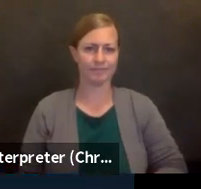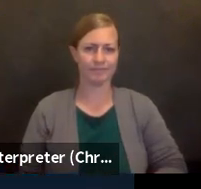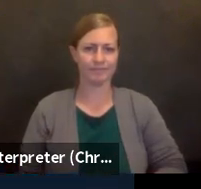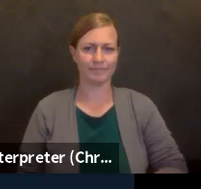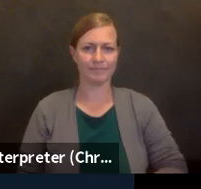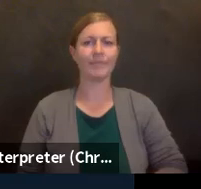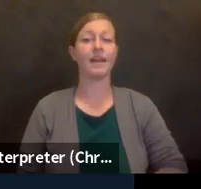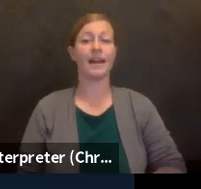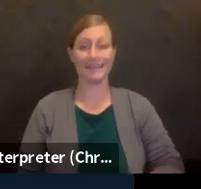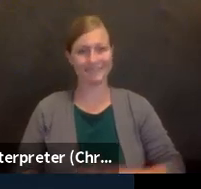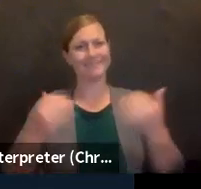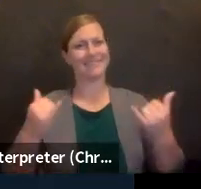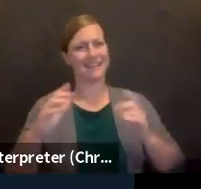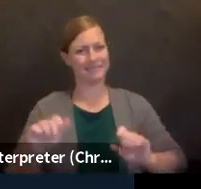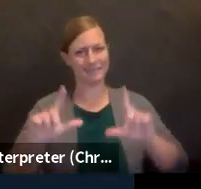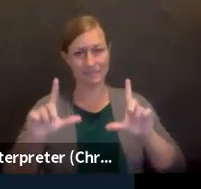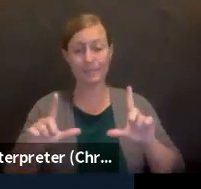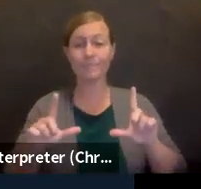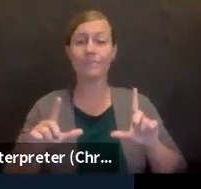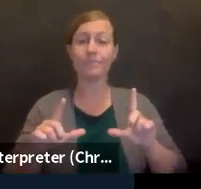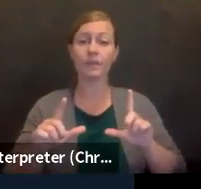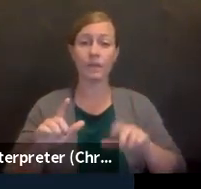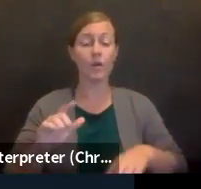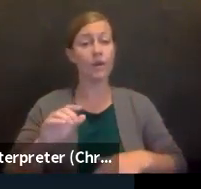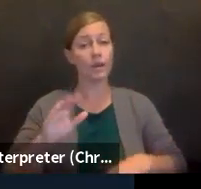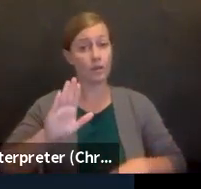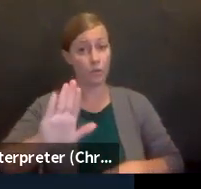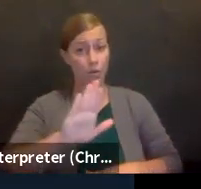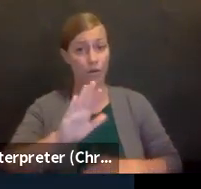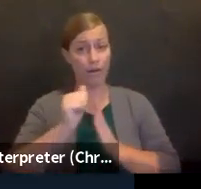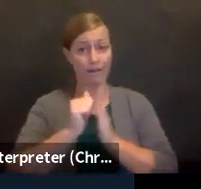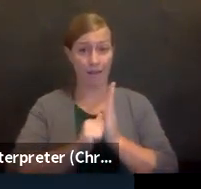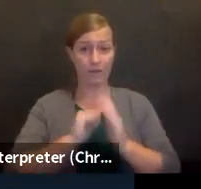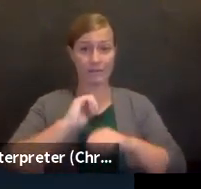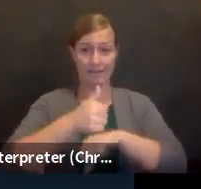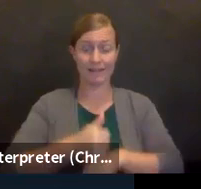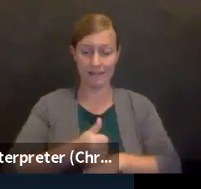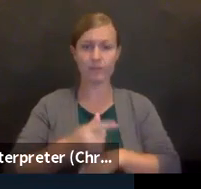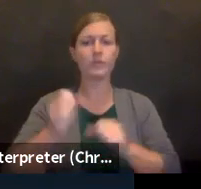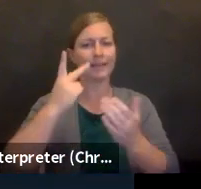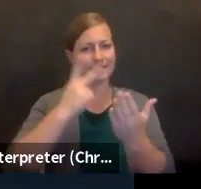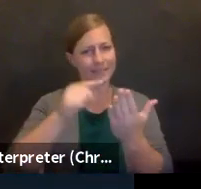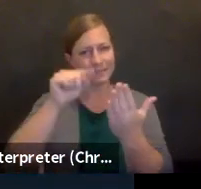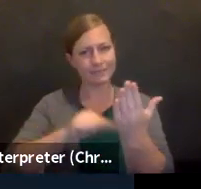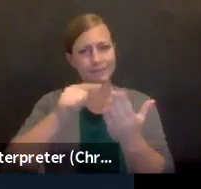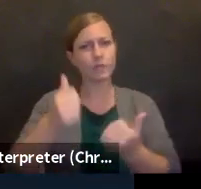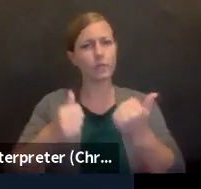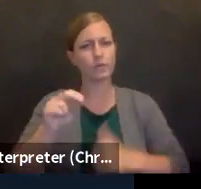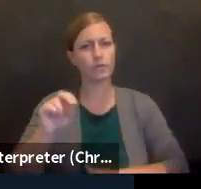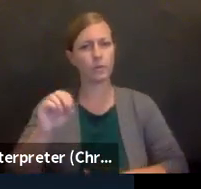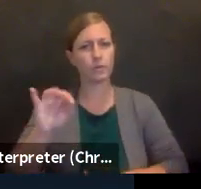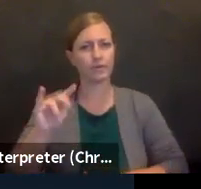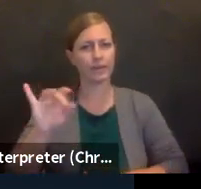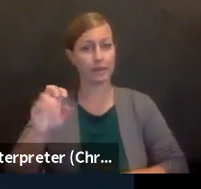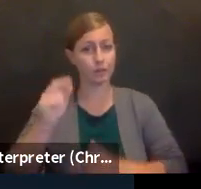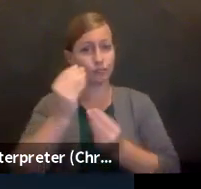There we go. It's popping up. So in your account settings, you'll notice you can see what kind of notifications you can get. Right